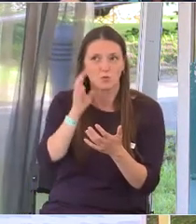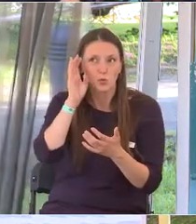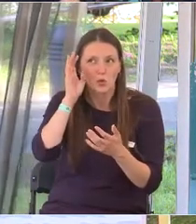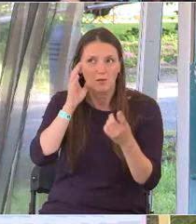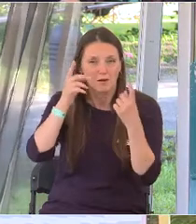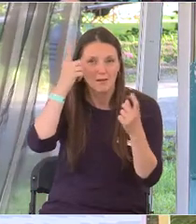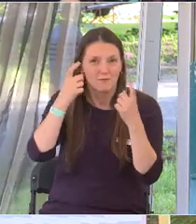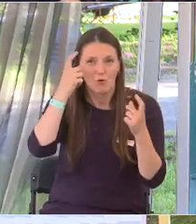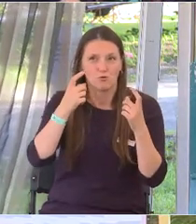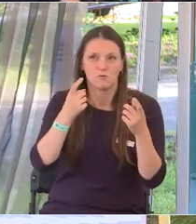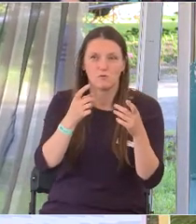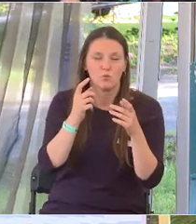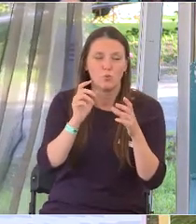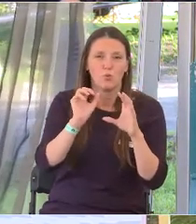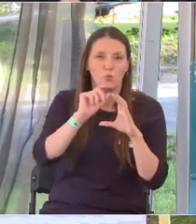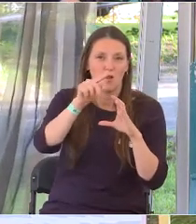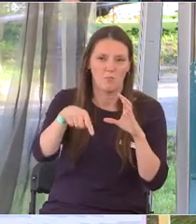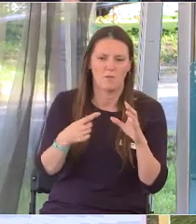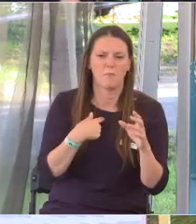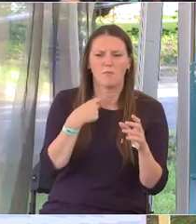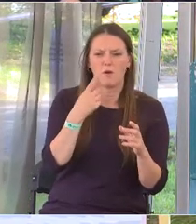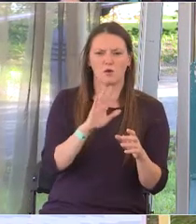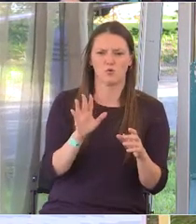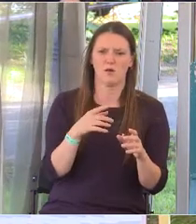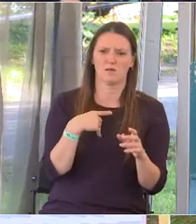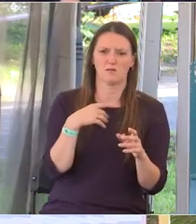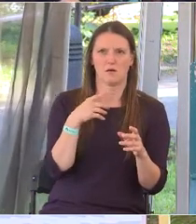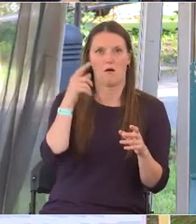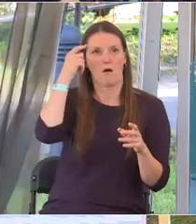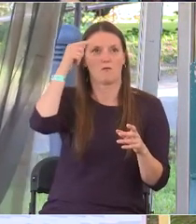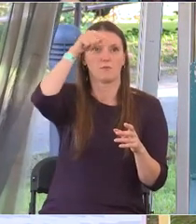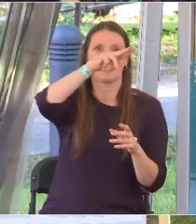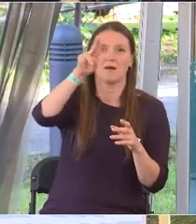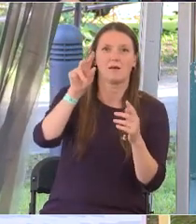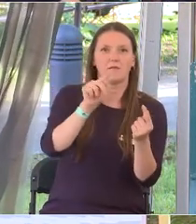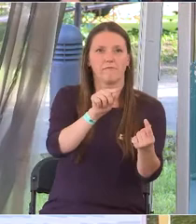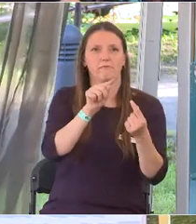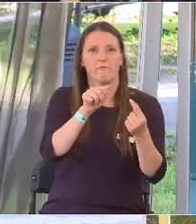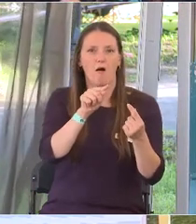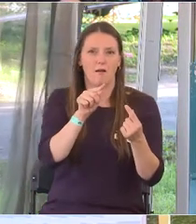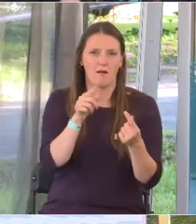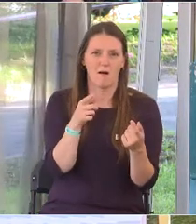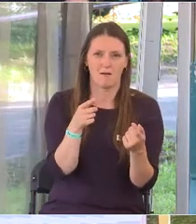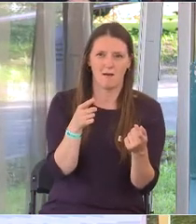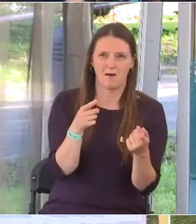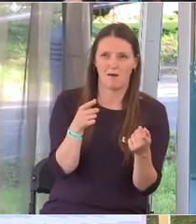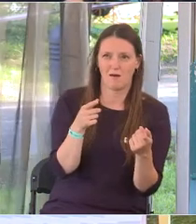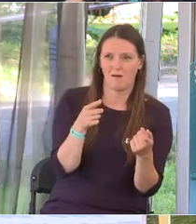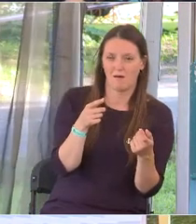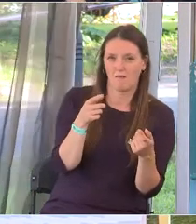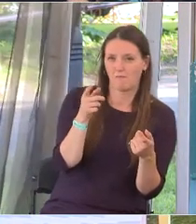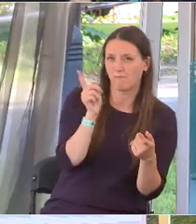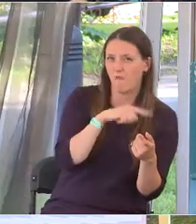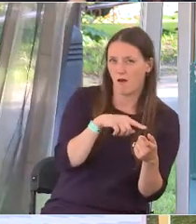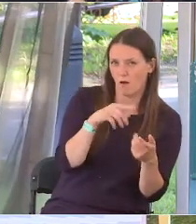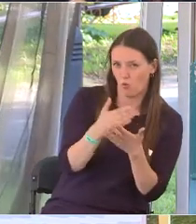state. And I'm not implying here that there's some kind of enemy who is interested in making your people getting fake news. Not